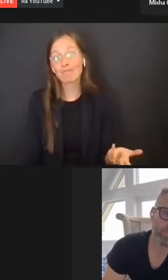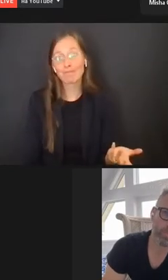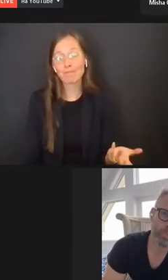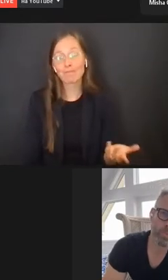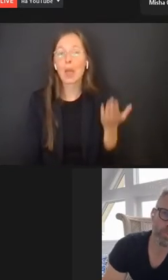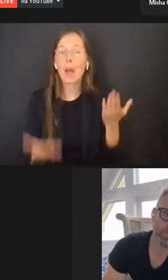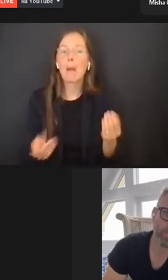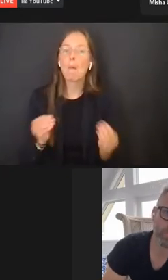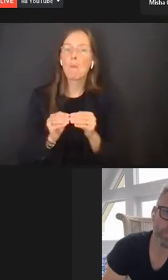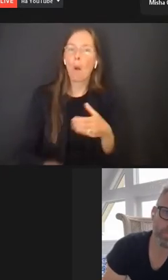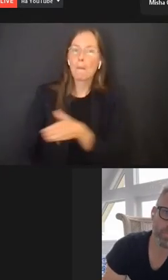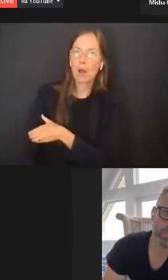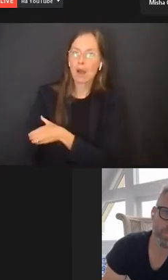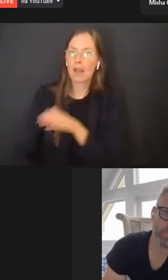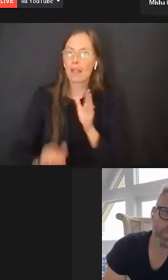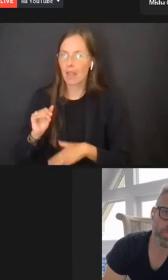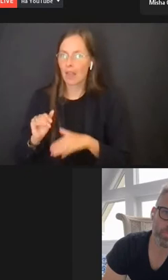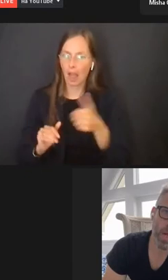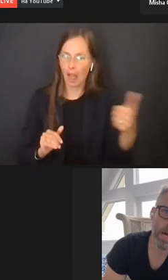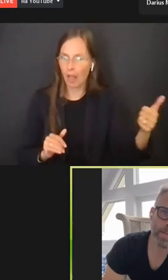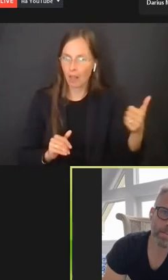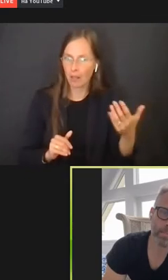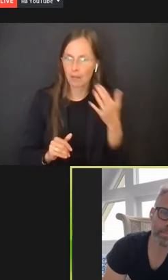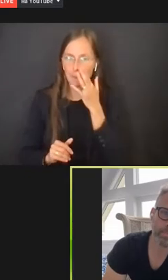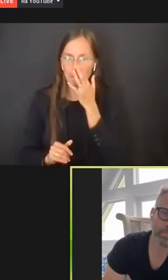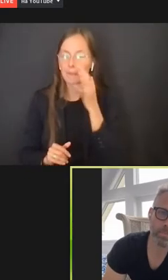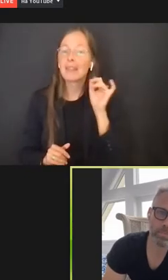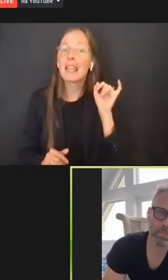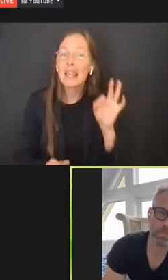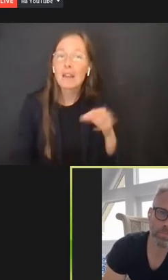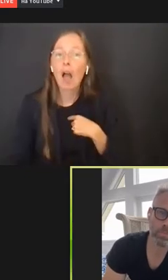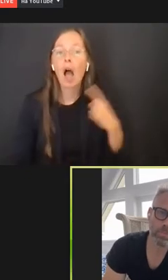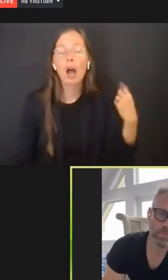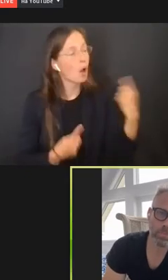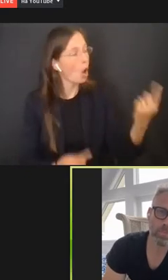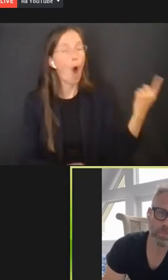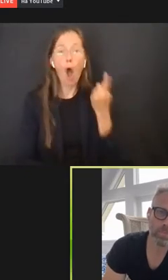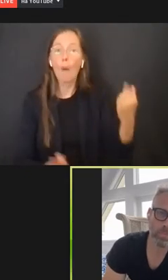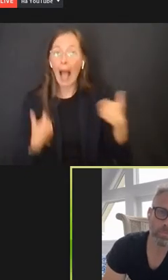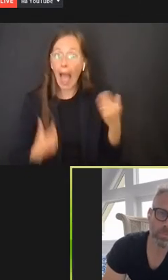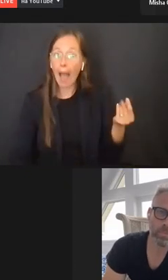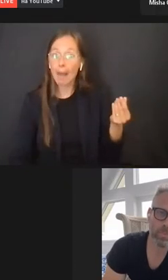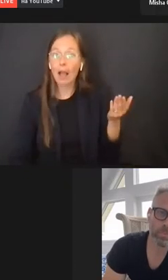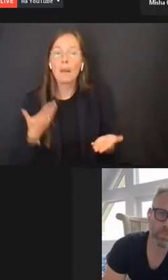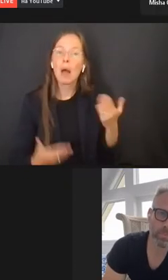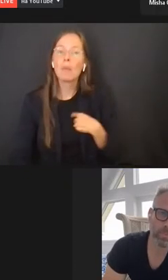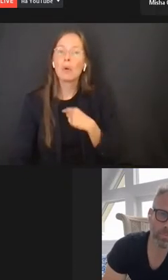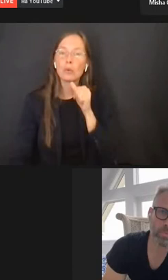more powerful than it would have been for me otherwise. You know, if I had if I had always had money, I might not